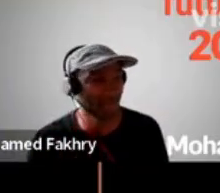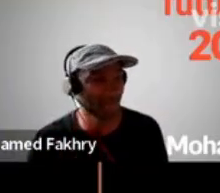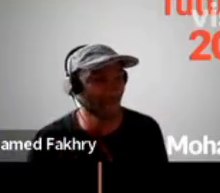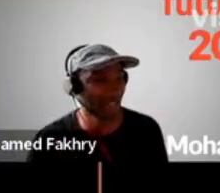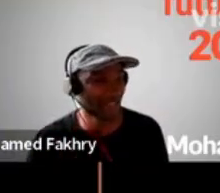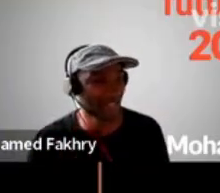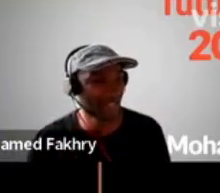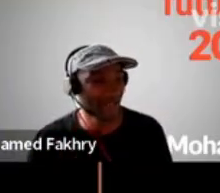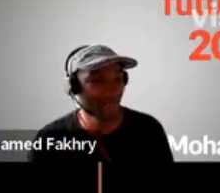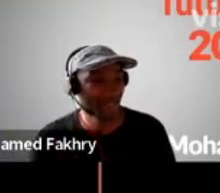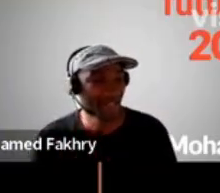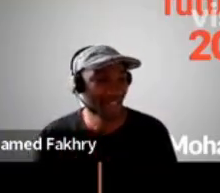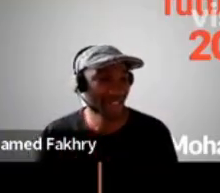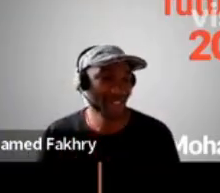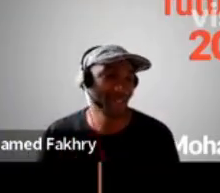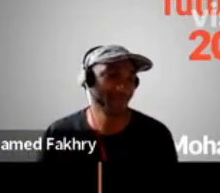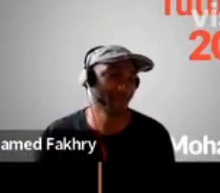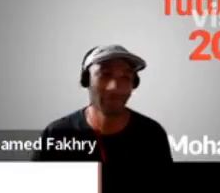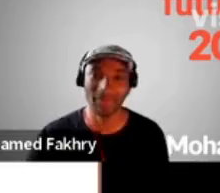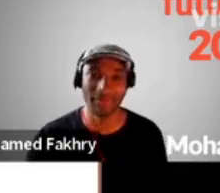please.